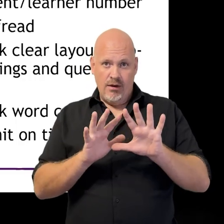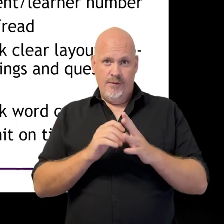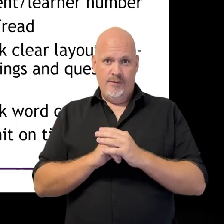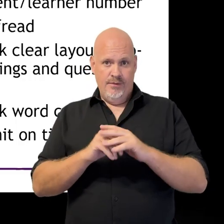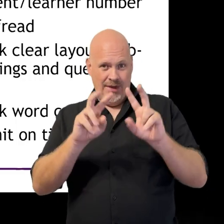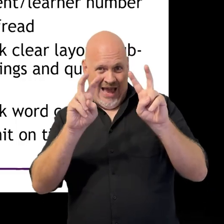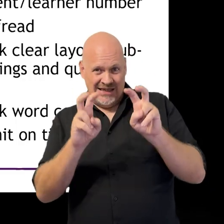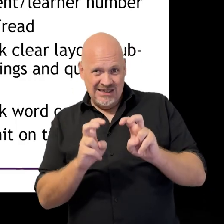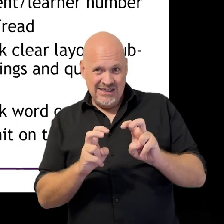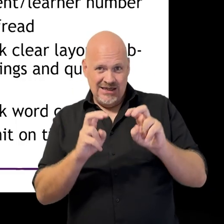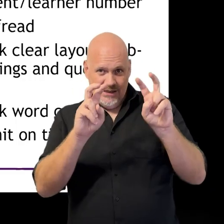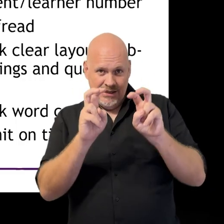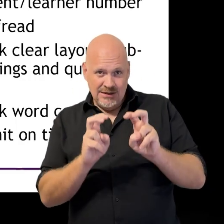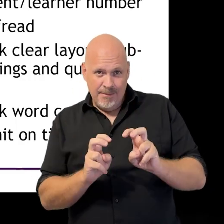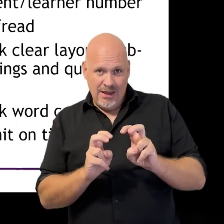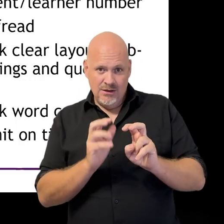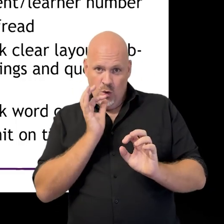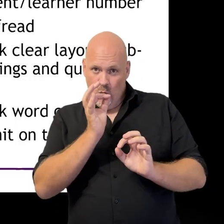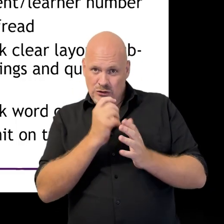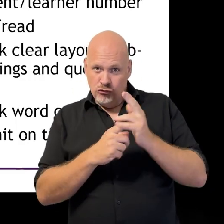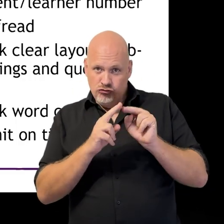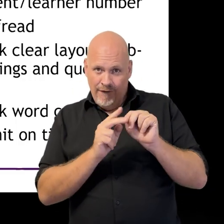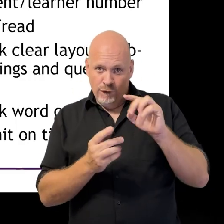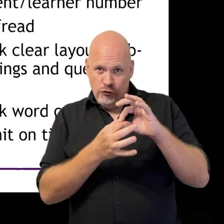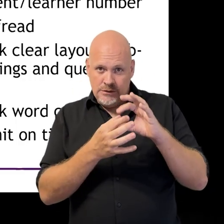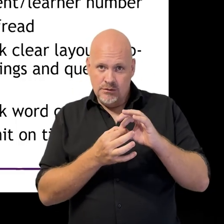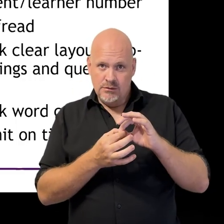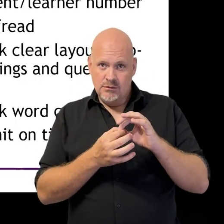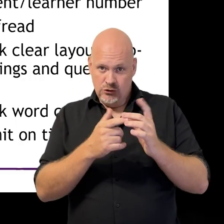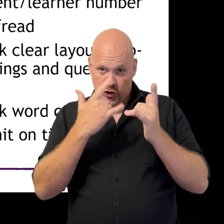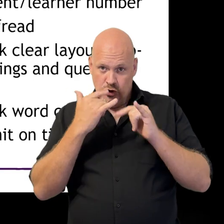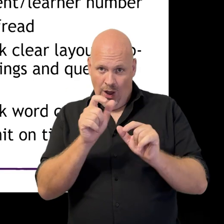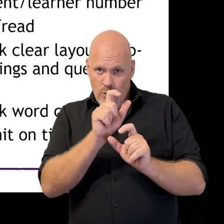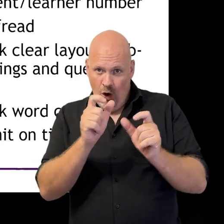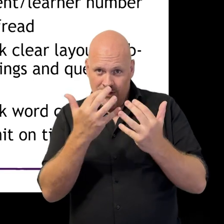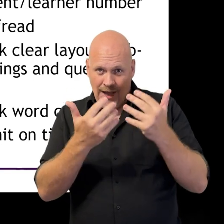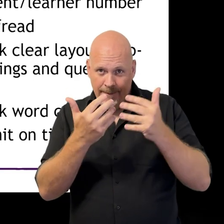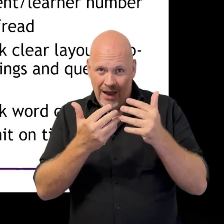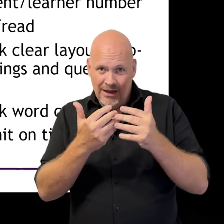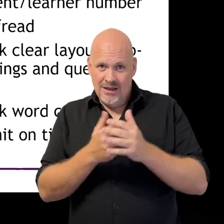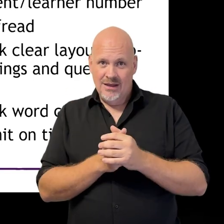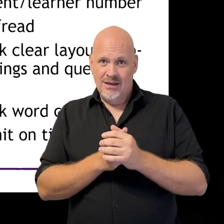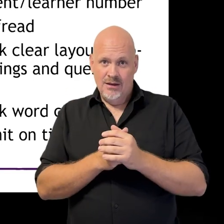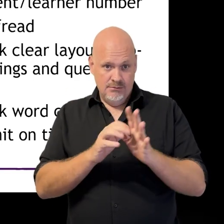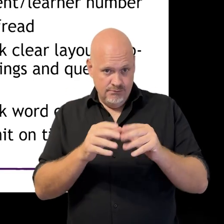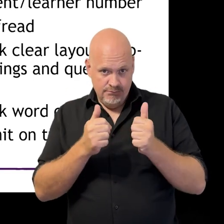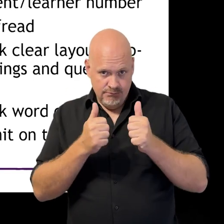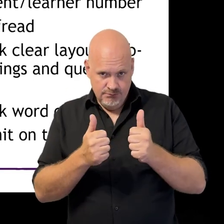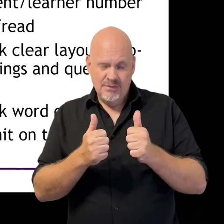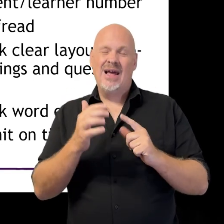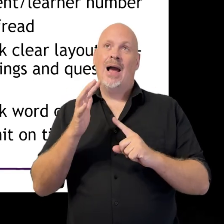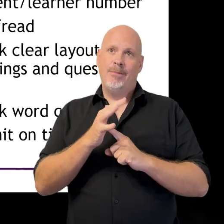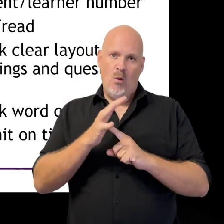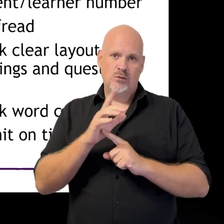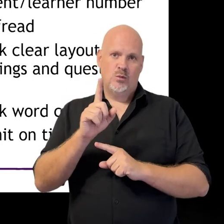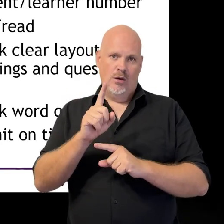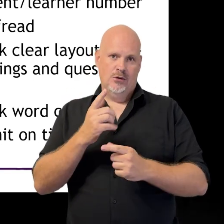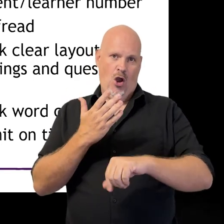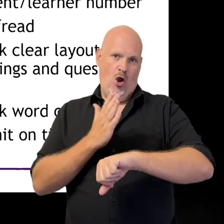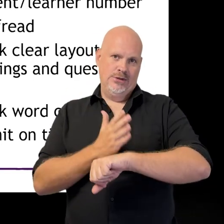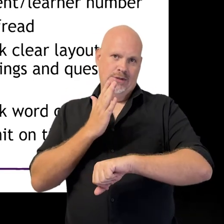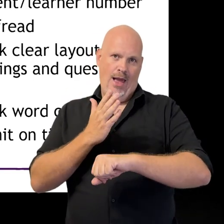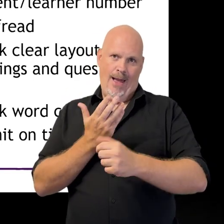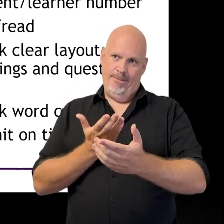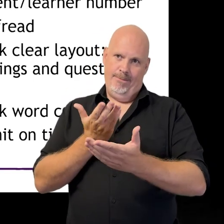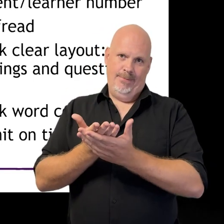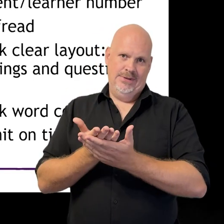no point doing a fantastic assignment, beautifully laid out, if you don't submit it on time. So